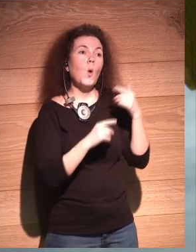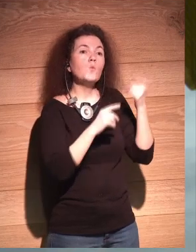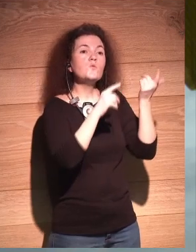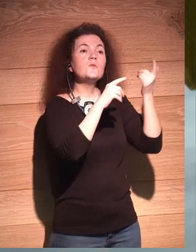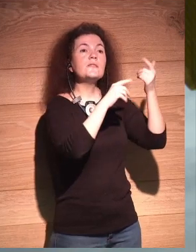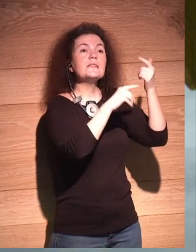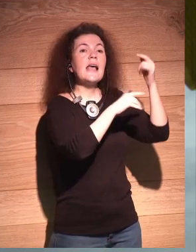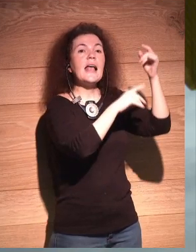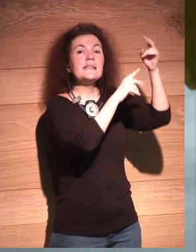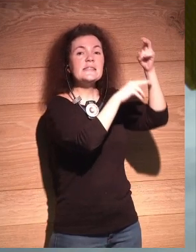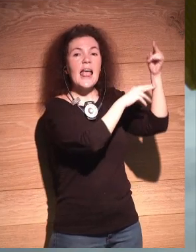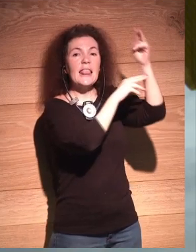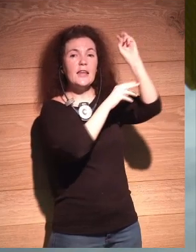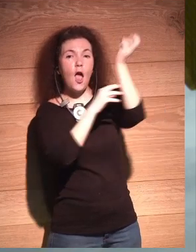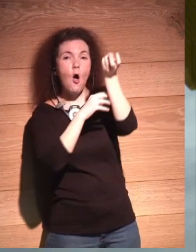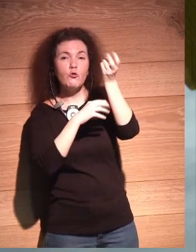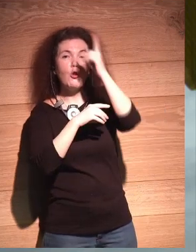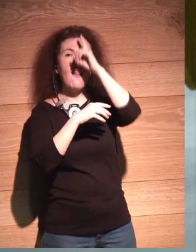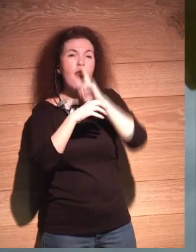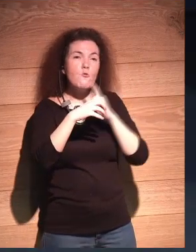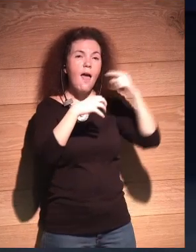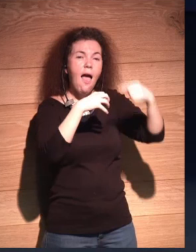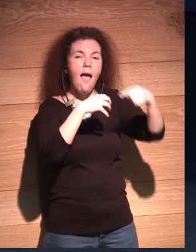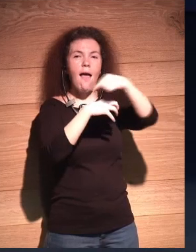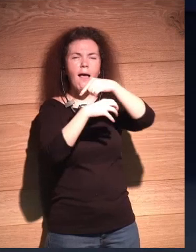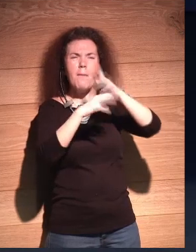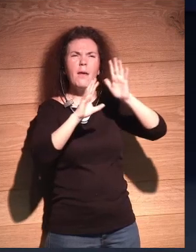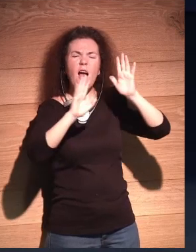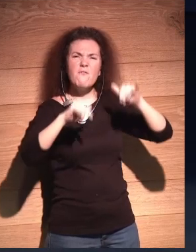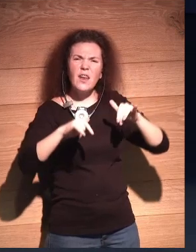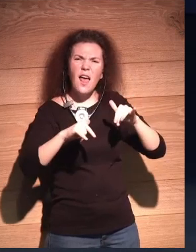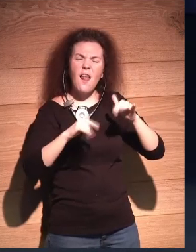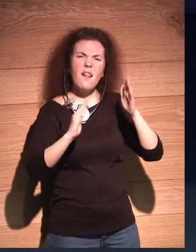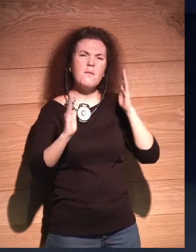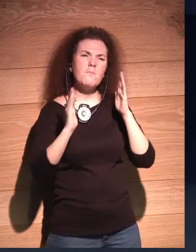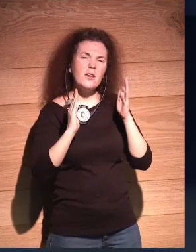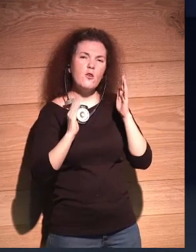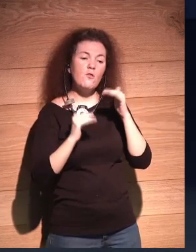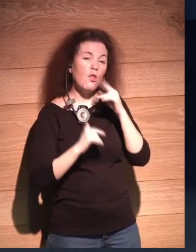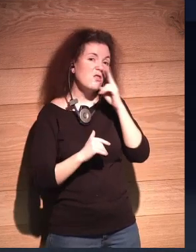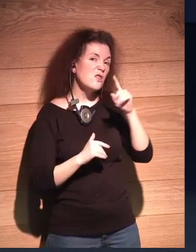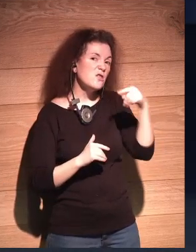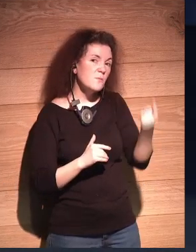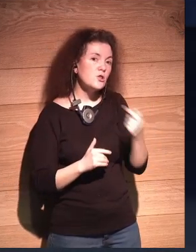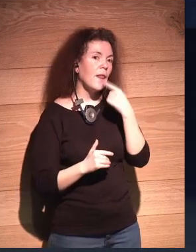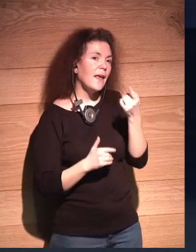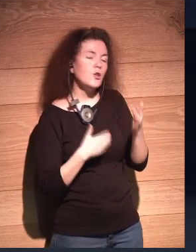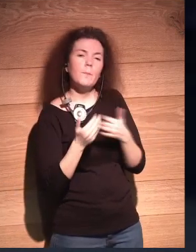told them at the end of this couple of years that I was going to write a poem, they were like,